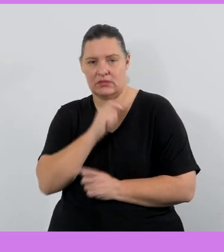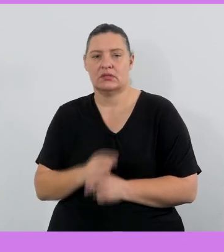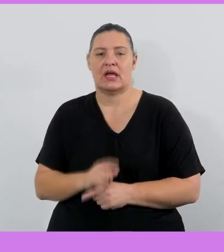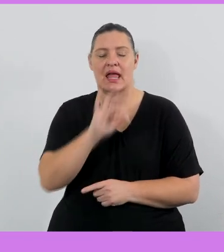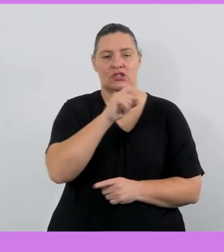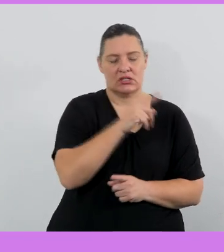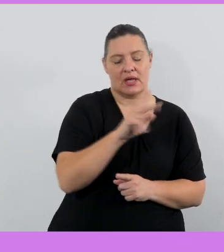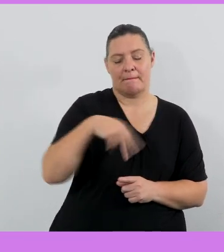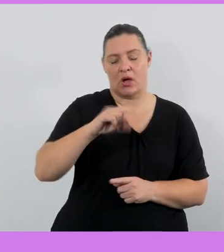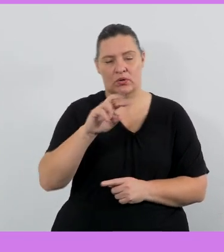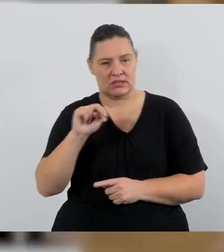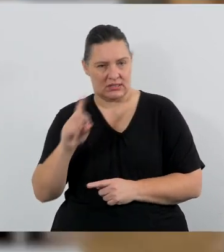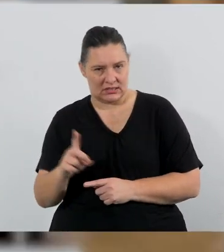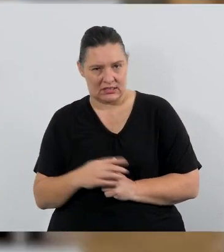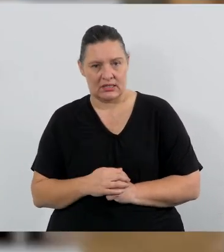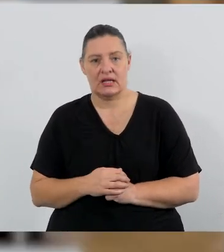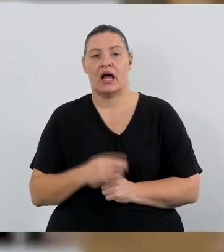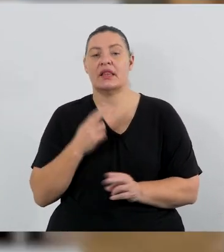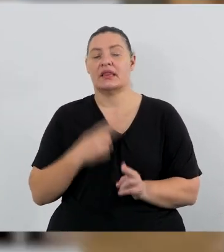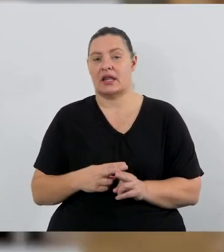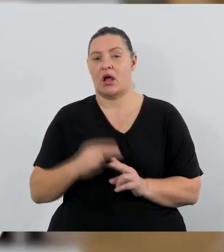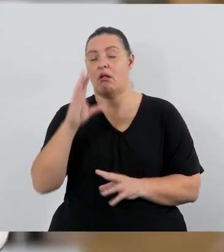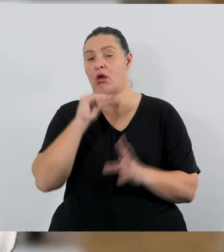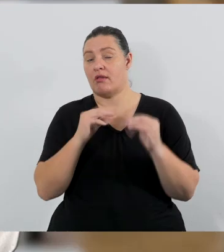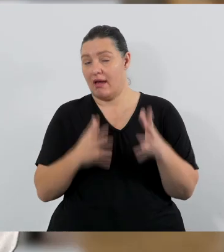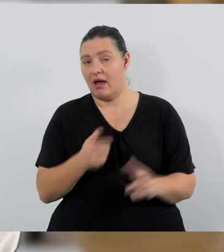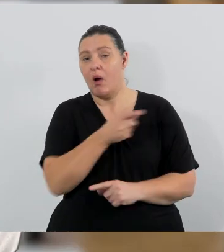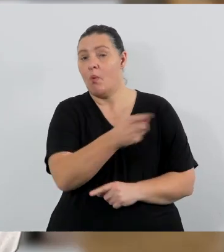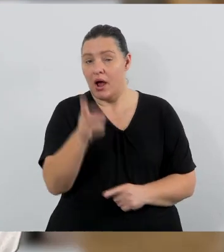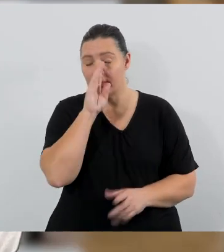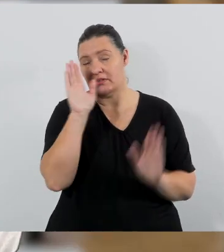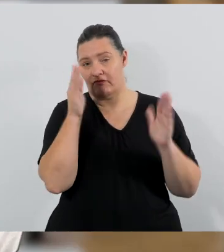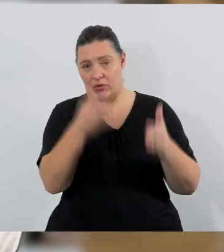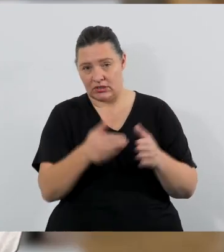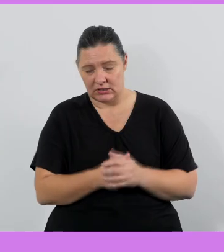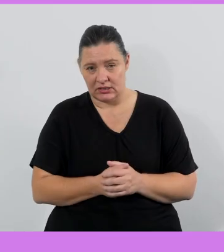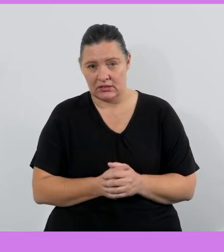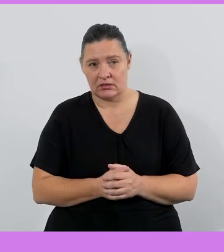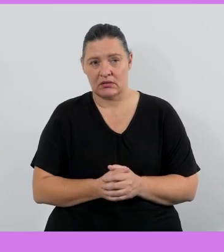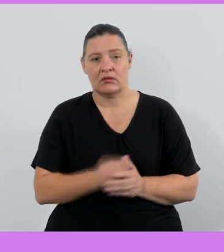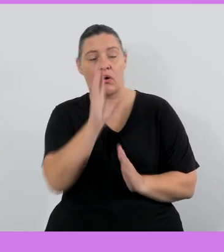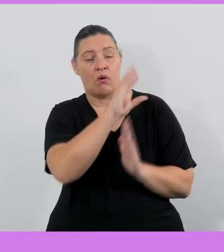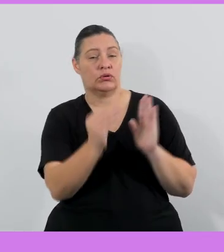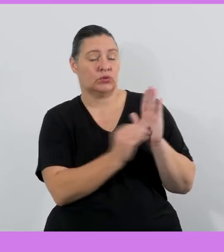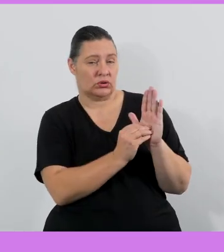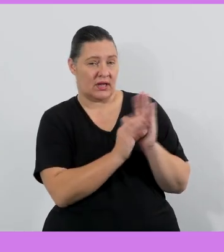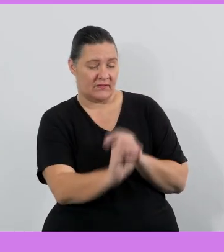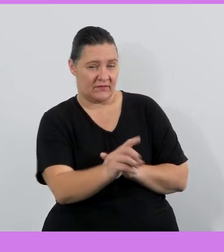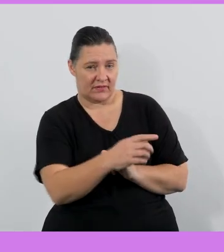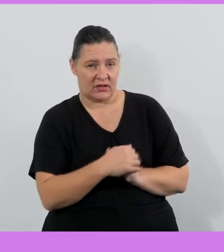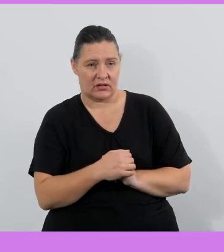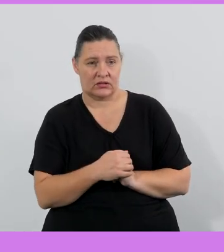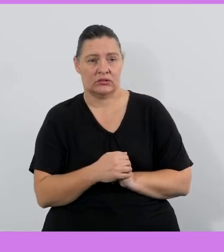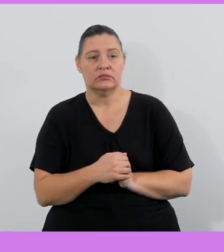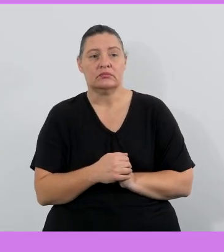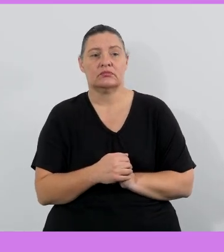inches, pounds, and so on. And then, learners, something that I want you to pay attention to. There's a little note here for you. As we